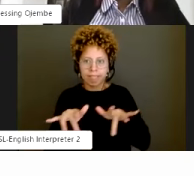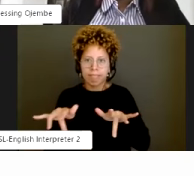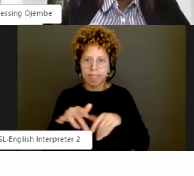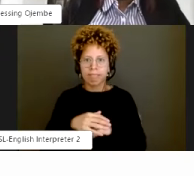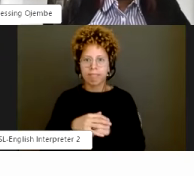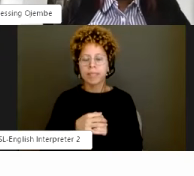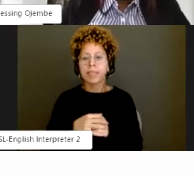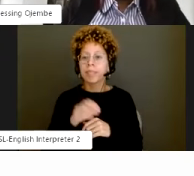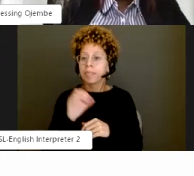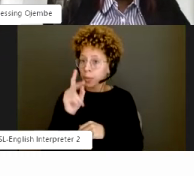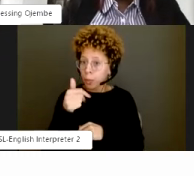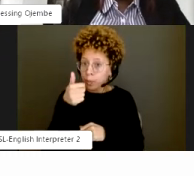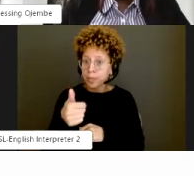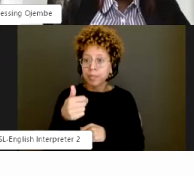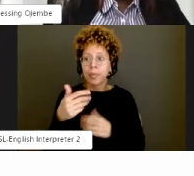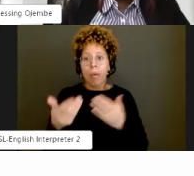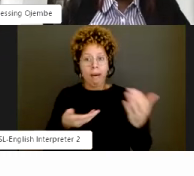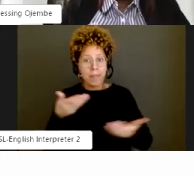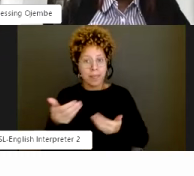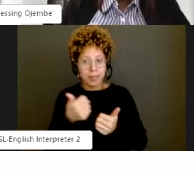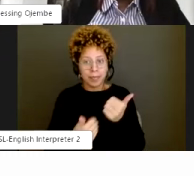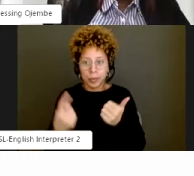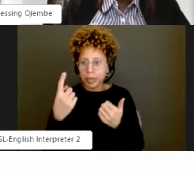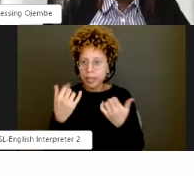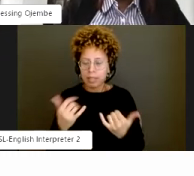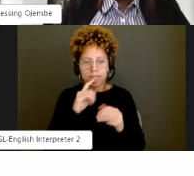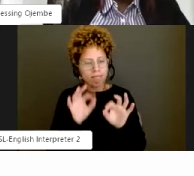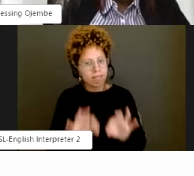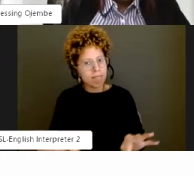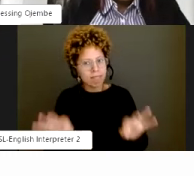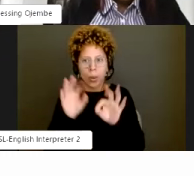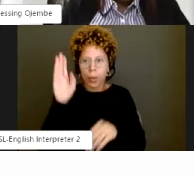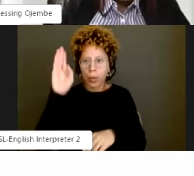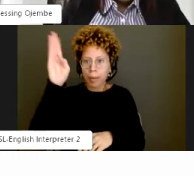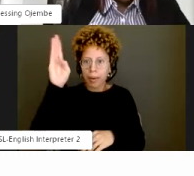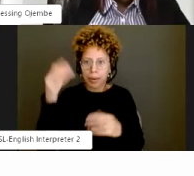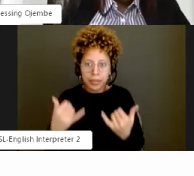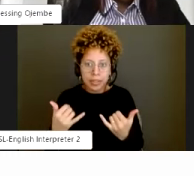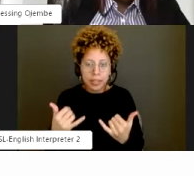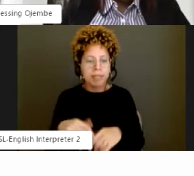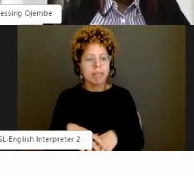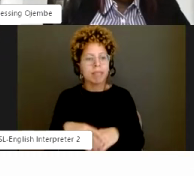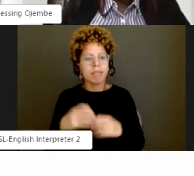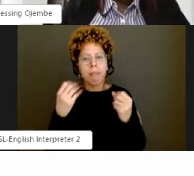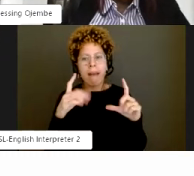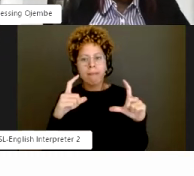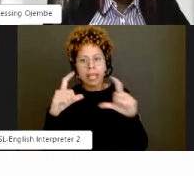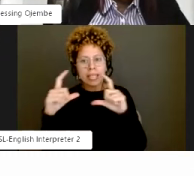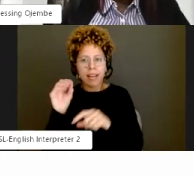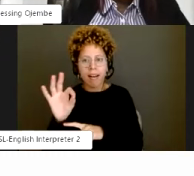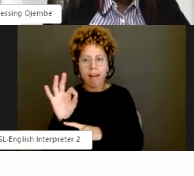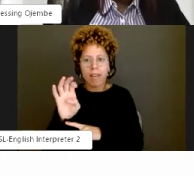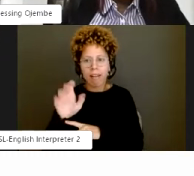So welcome everyone today to our really important webinar called Many Faces of Elder Abuse, Insights